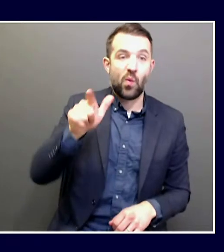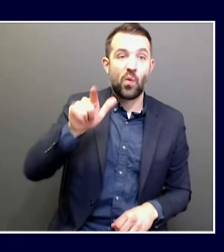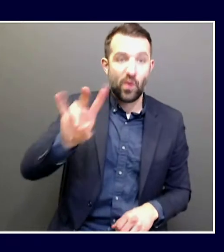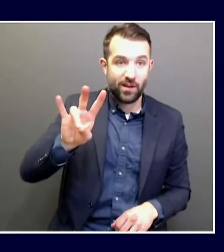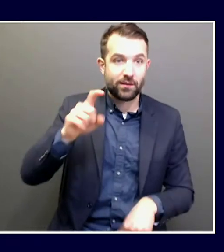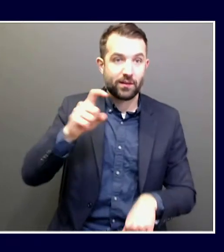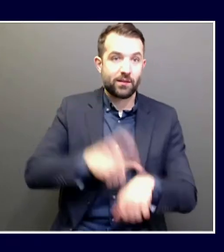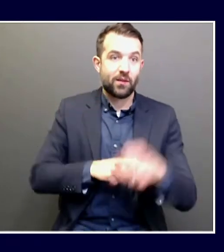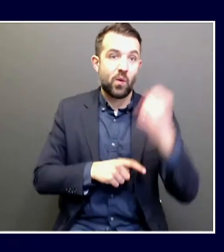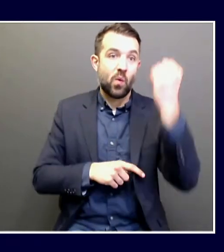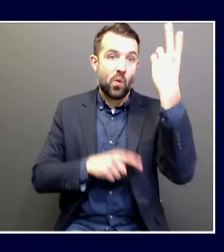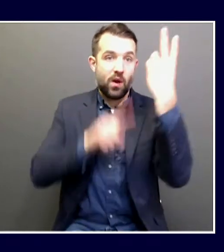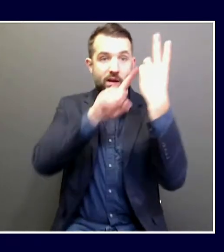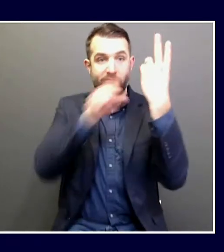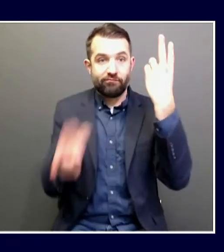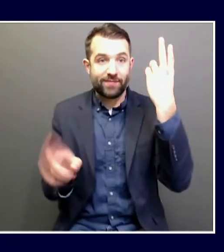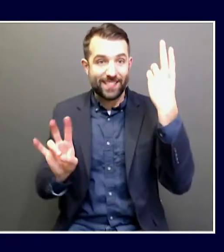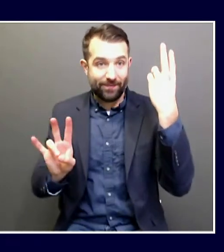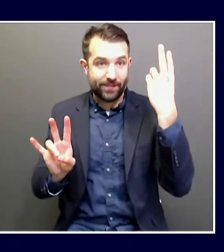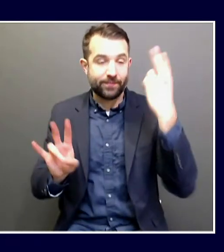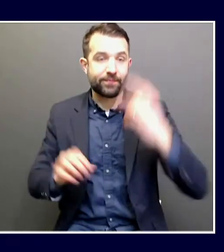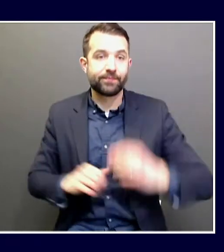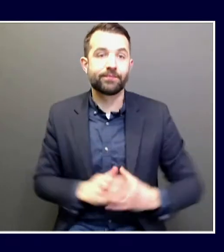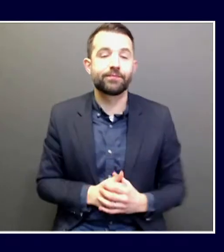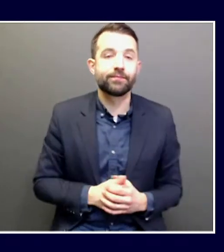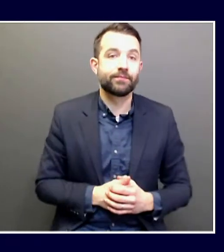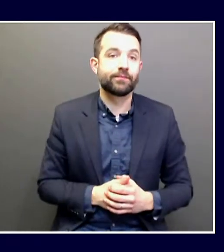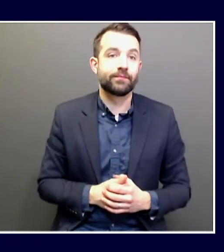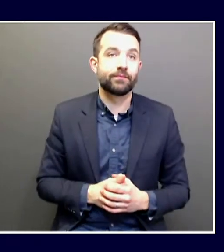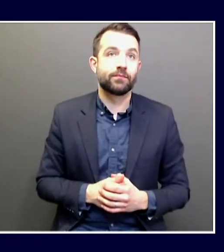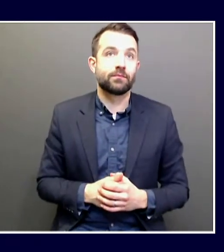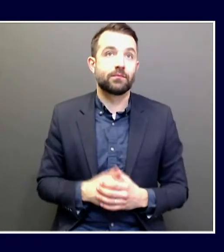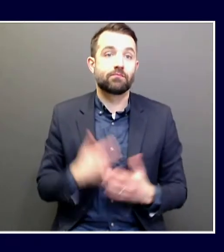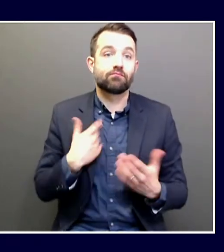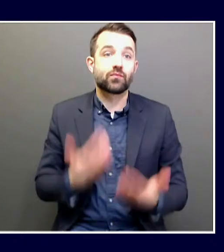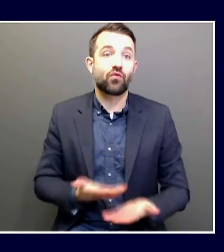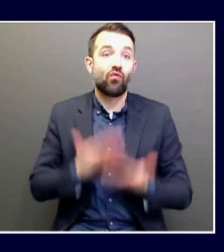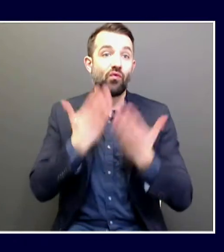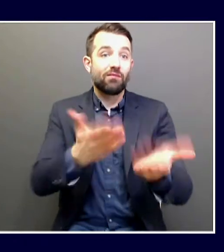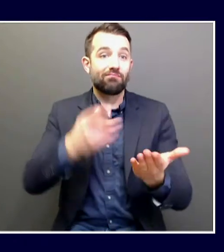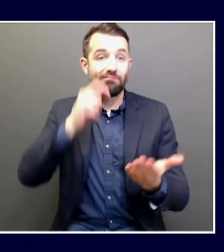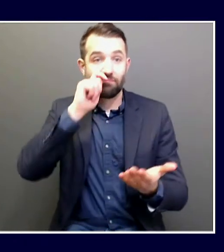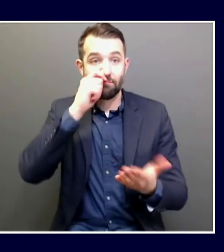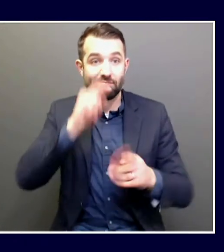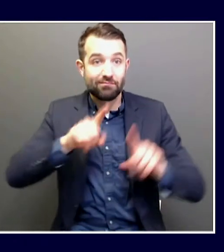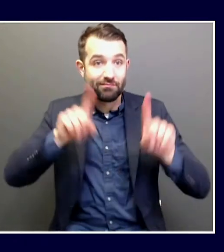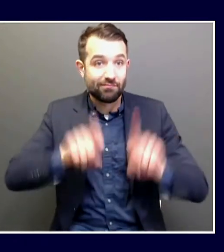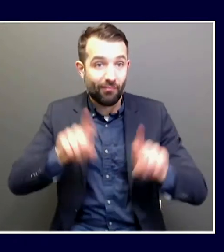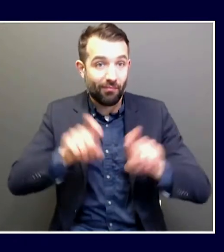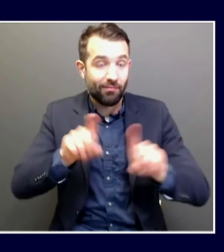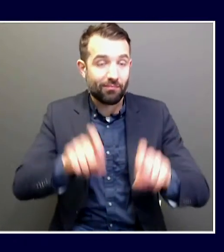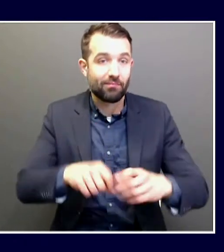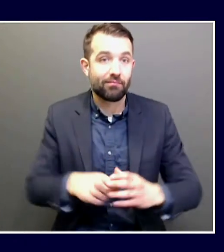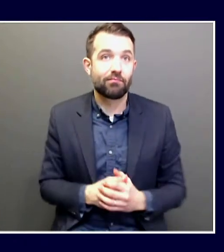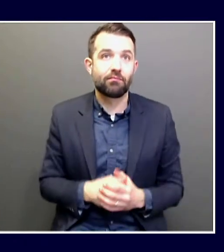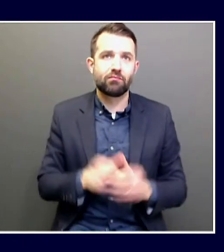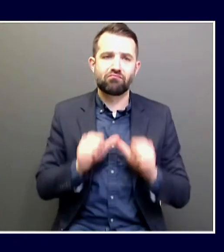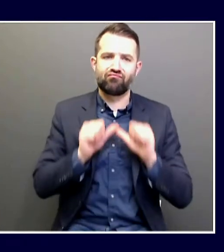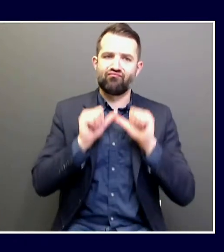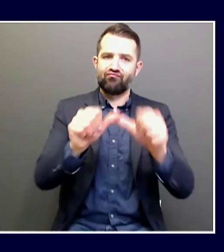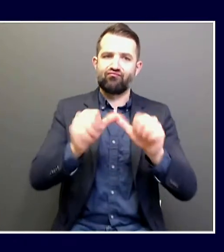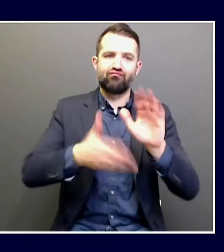p.m. We're also, of course, offering COVID-19 testing at the Armory, and that will continue